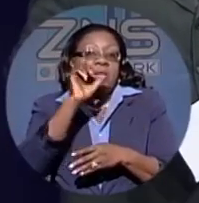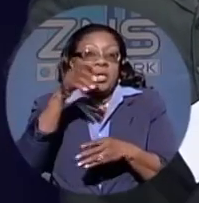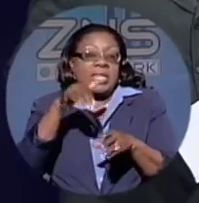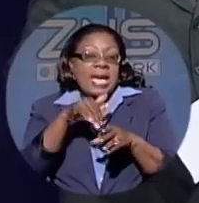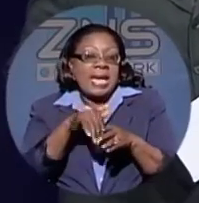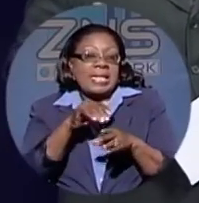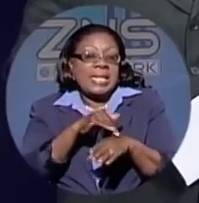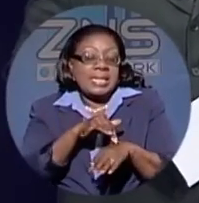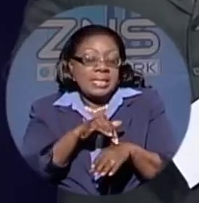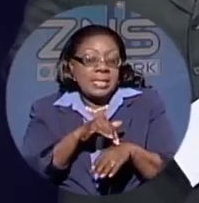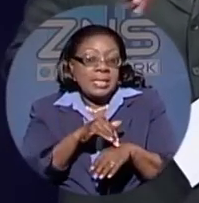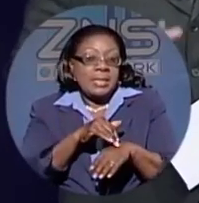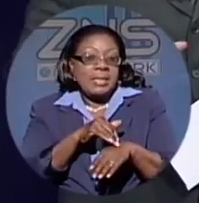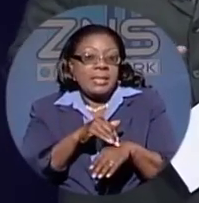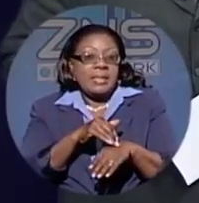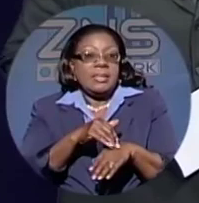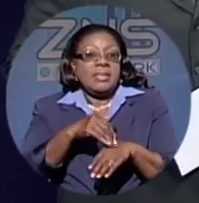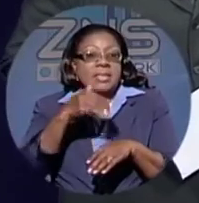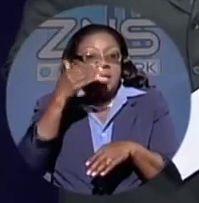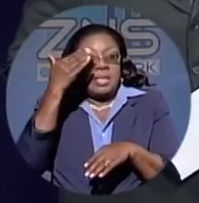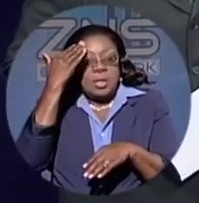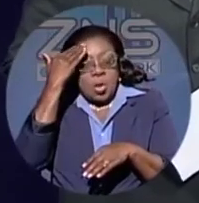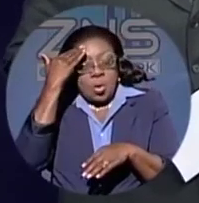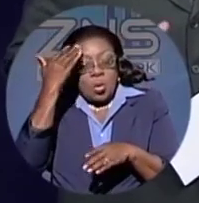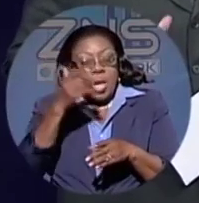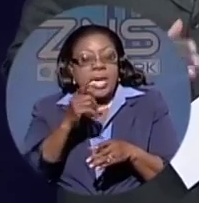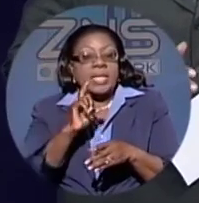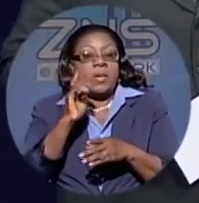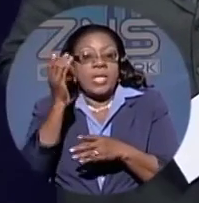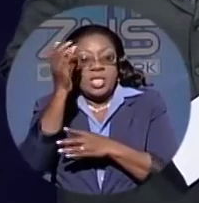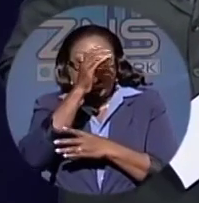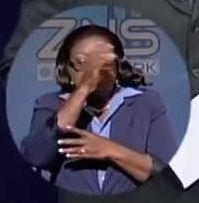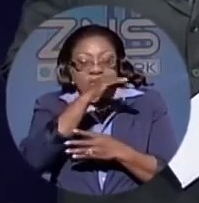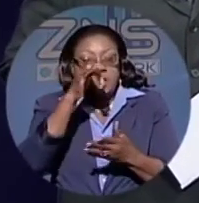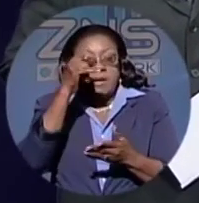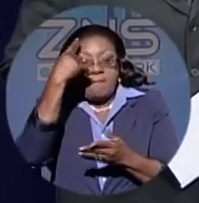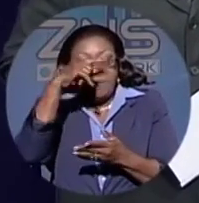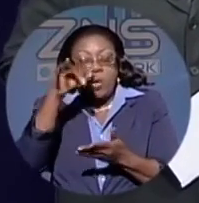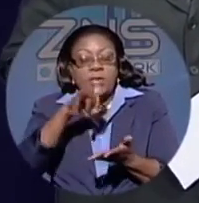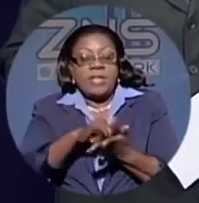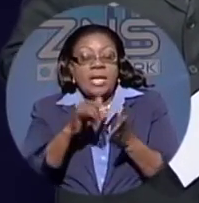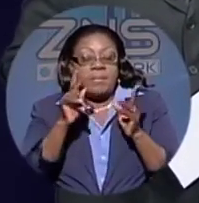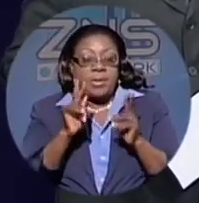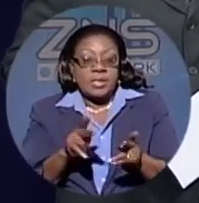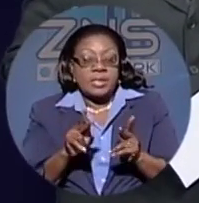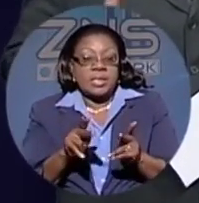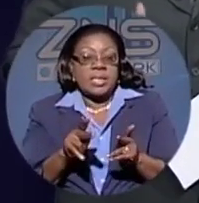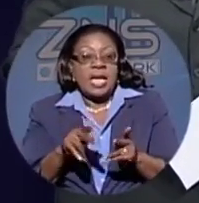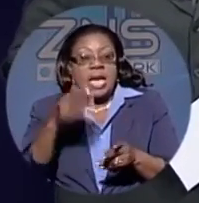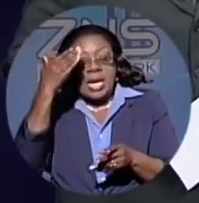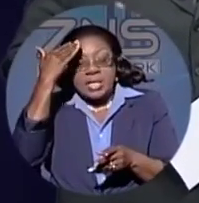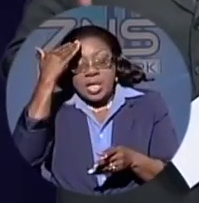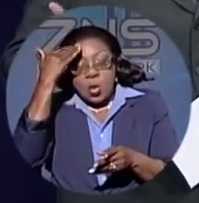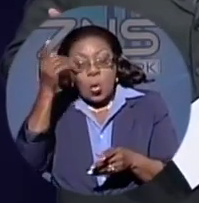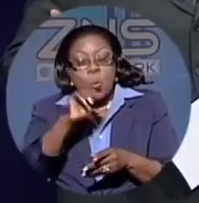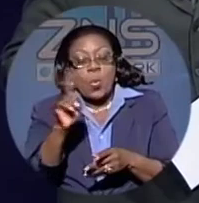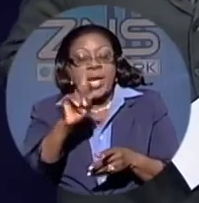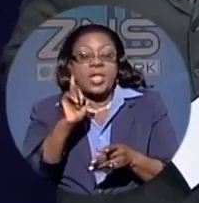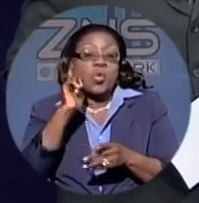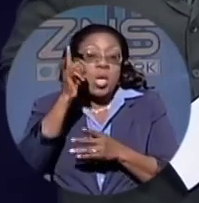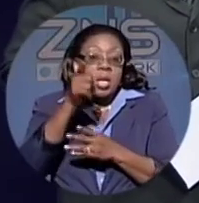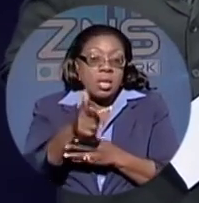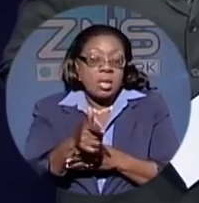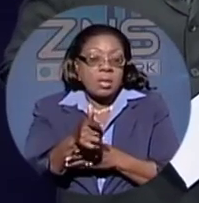so familiar that instantly they thought about the other matters this individual has been accused of, and they knew exactly where to look. Well, it appears